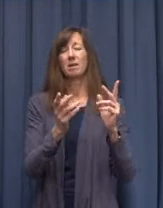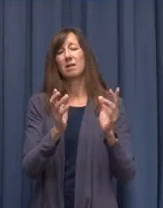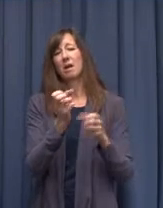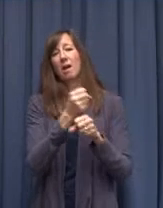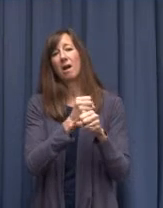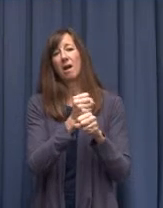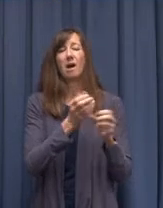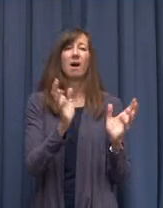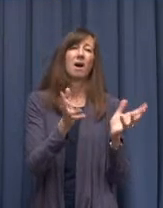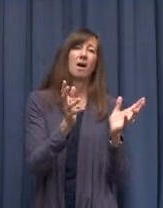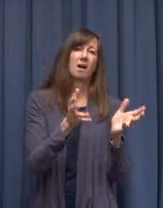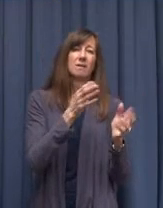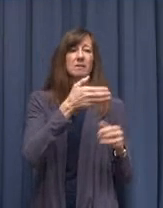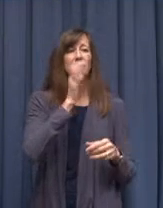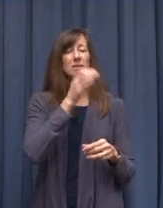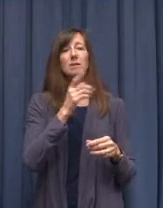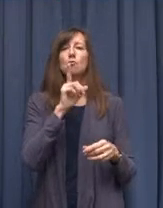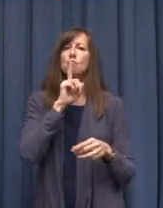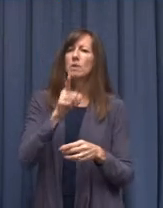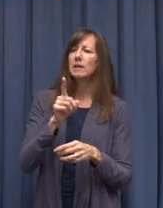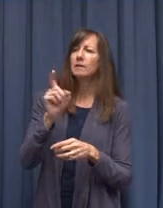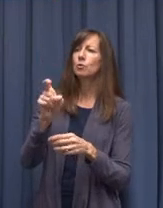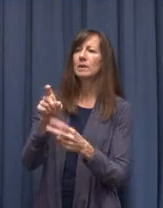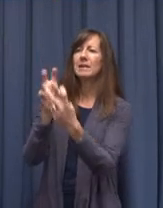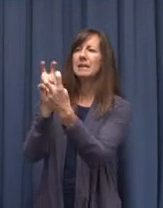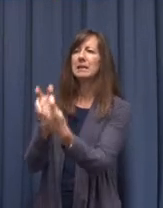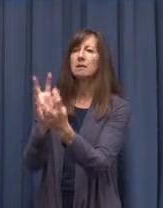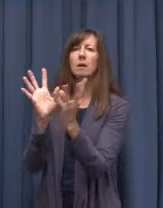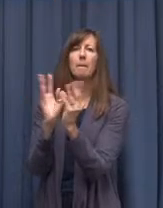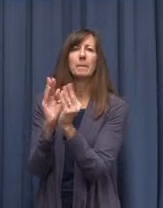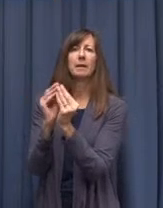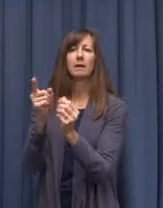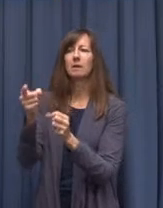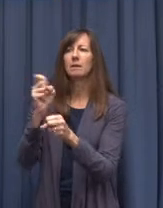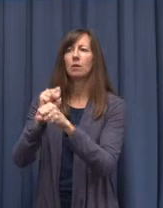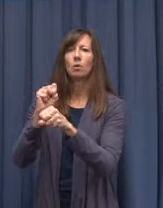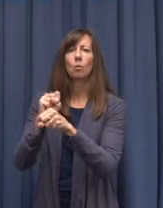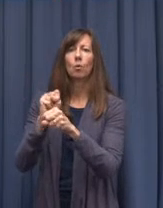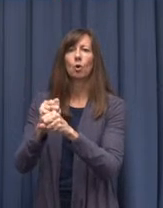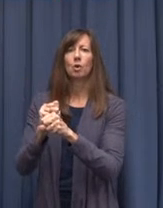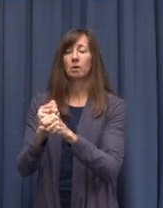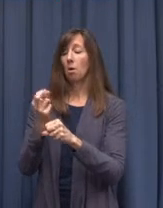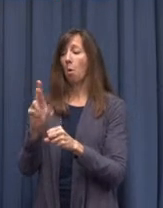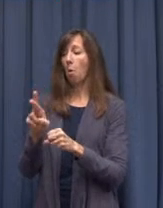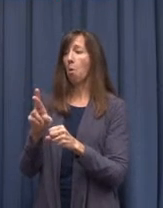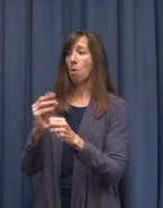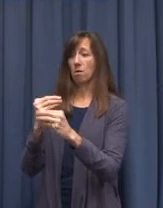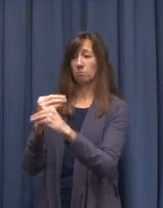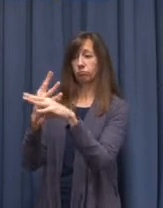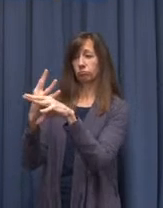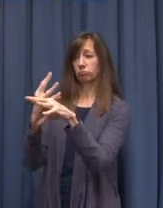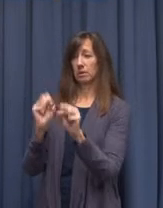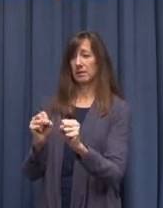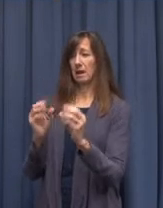have that meeting at work in person, or can you do it virtually and be safer?